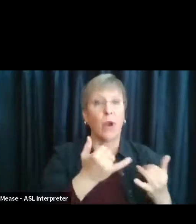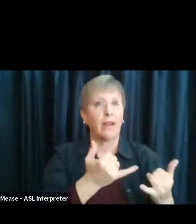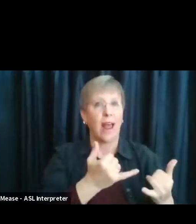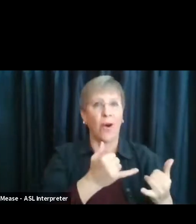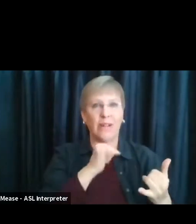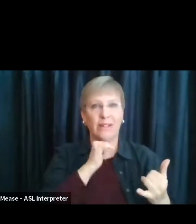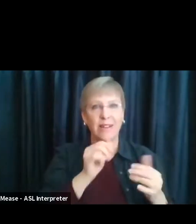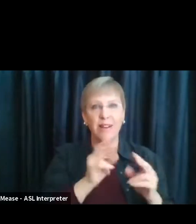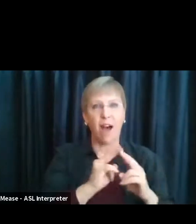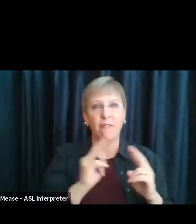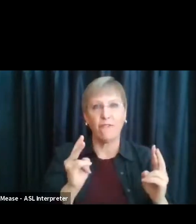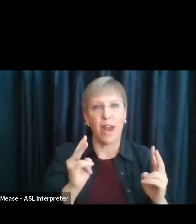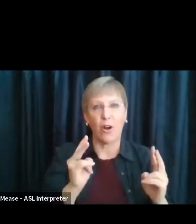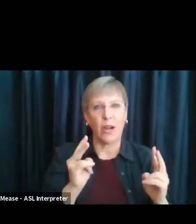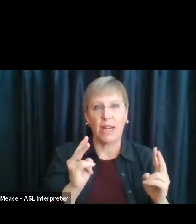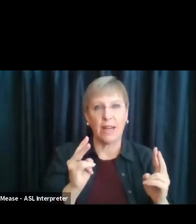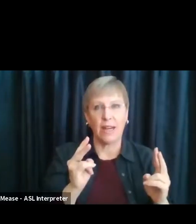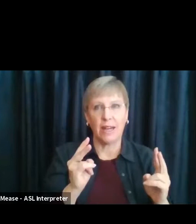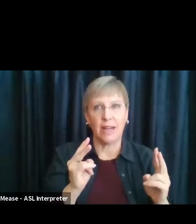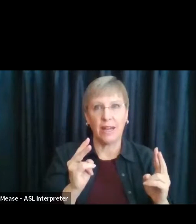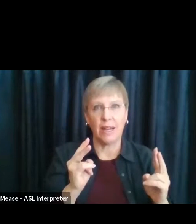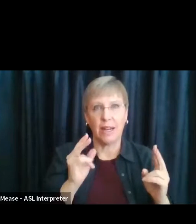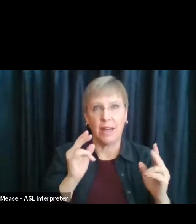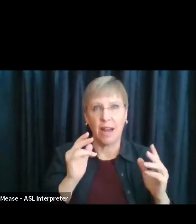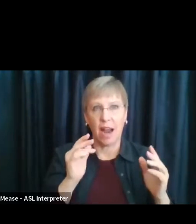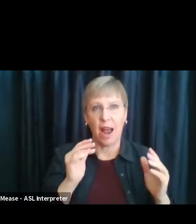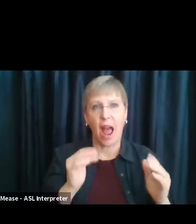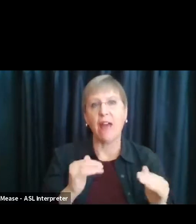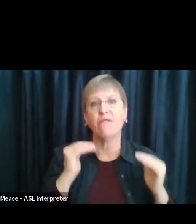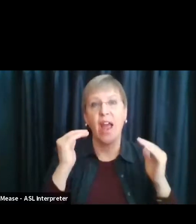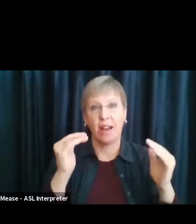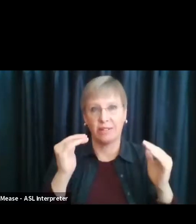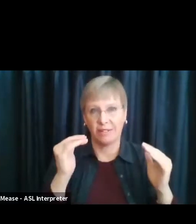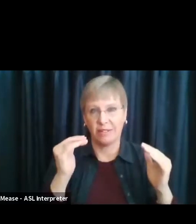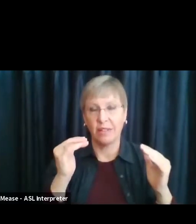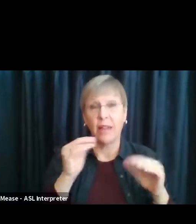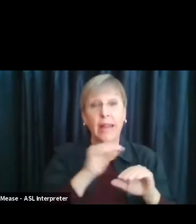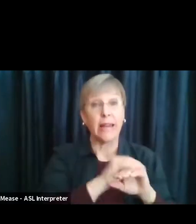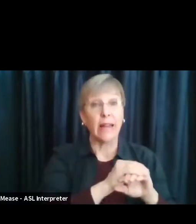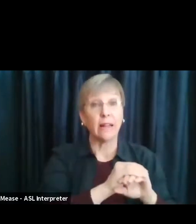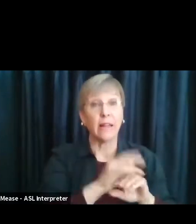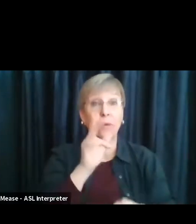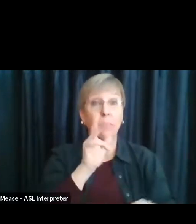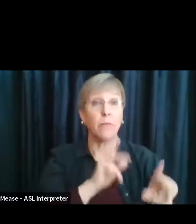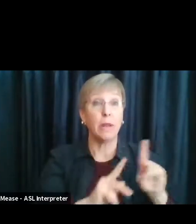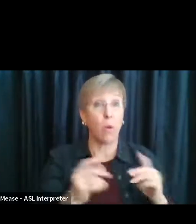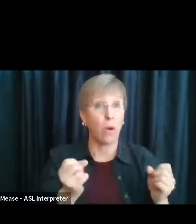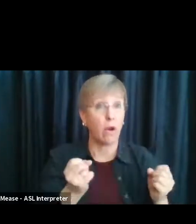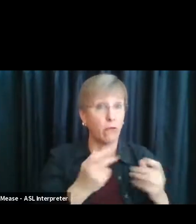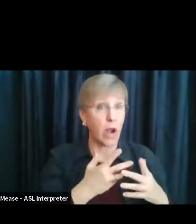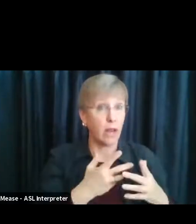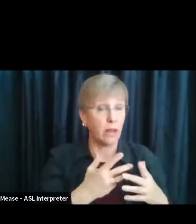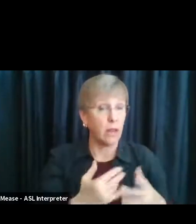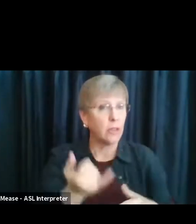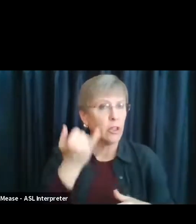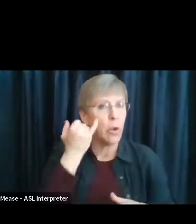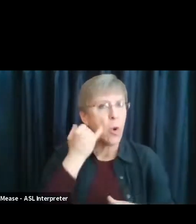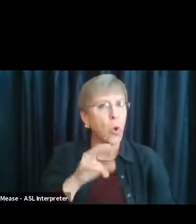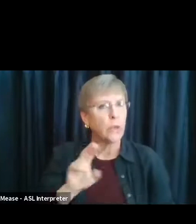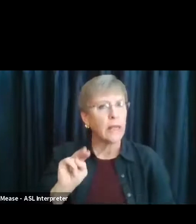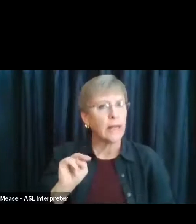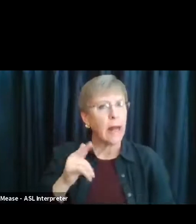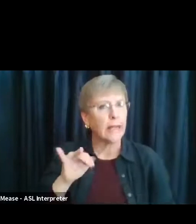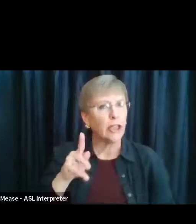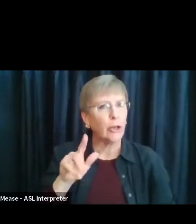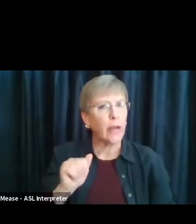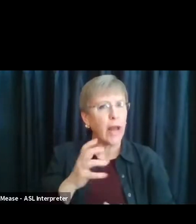not very advanced. And in England, people fear that if Nigeria